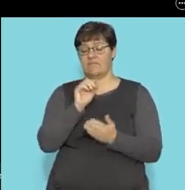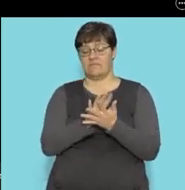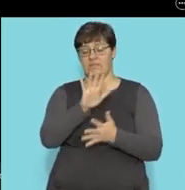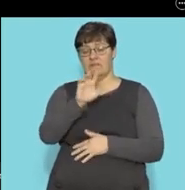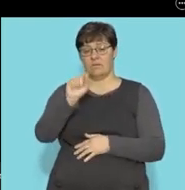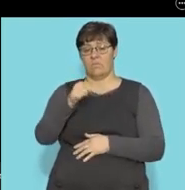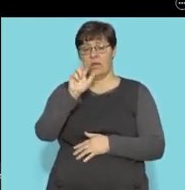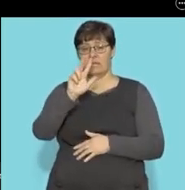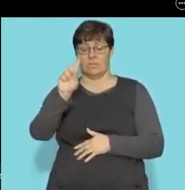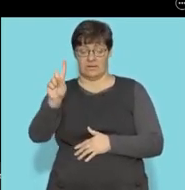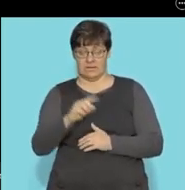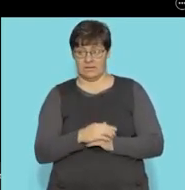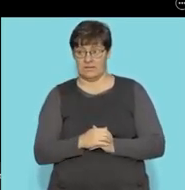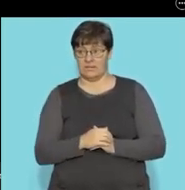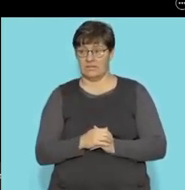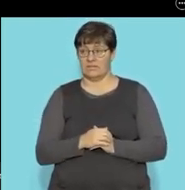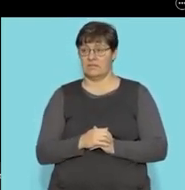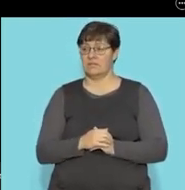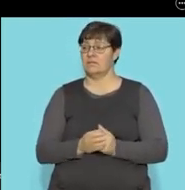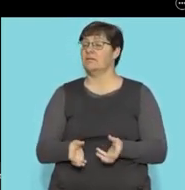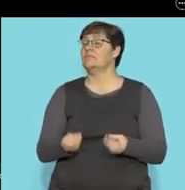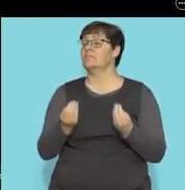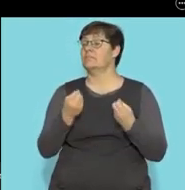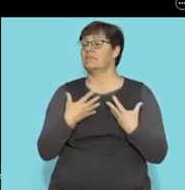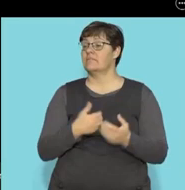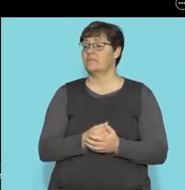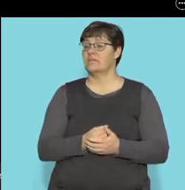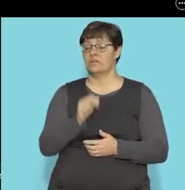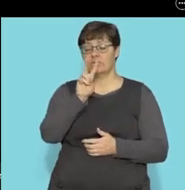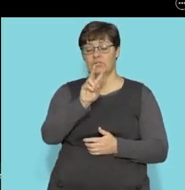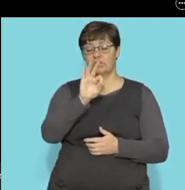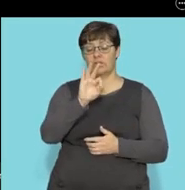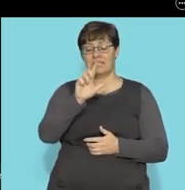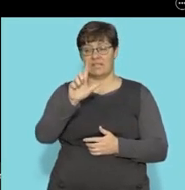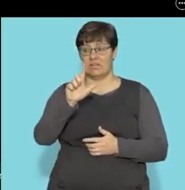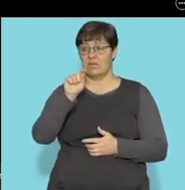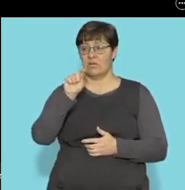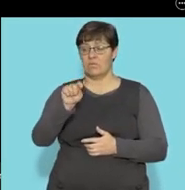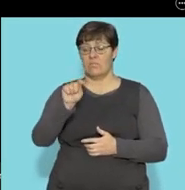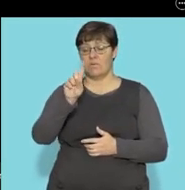times 15,81, which is going to give me